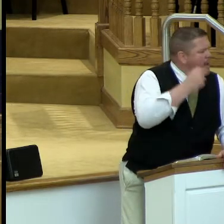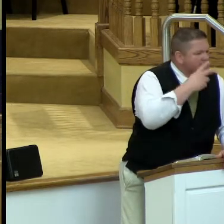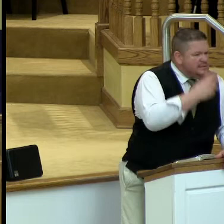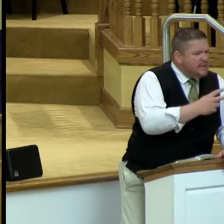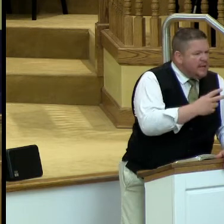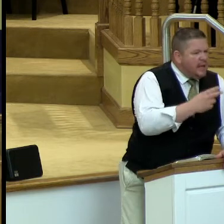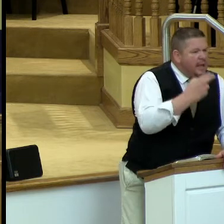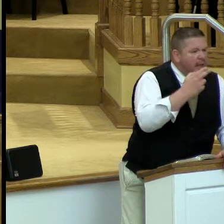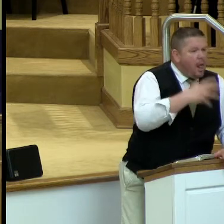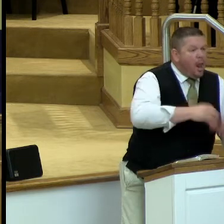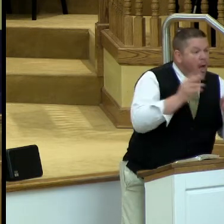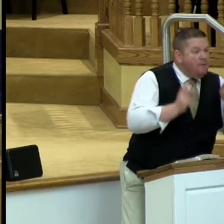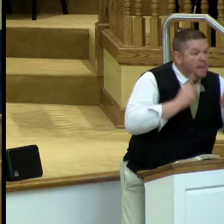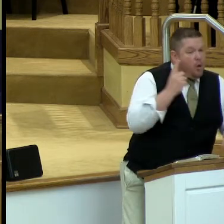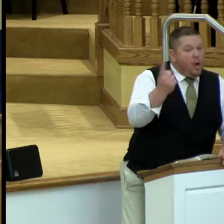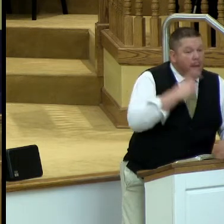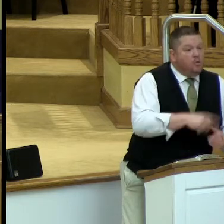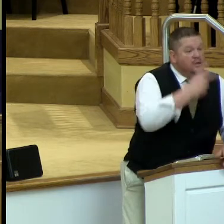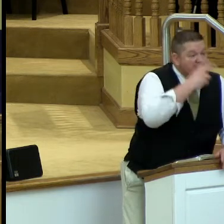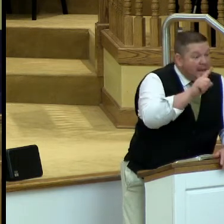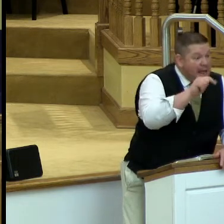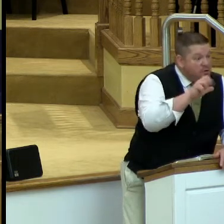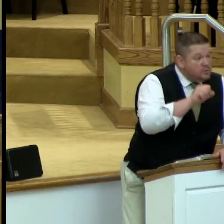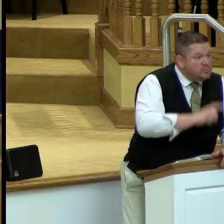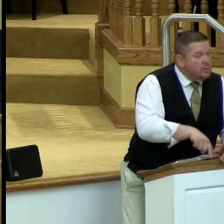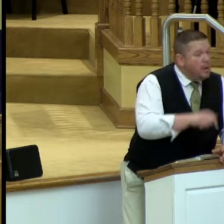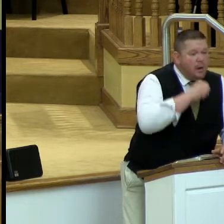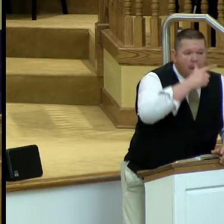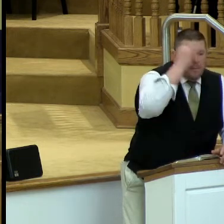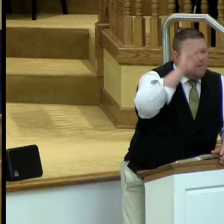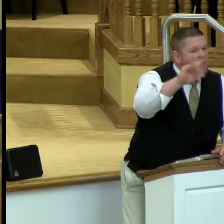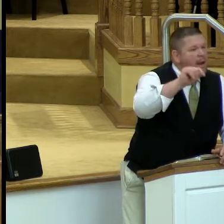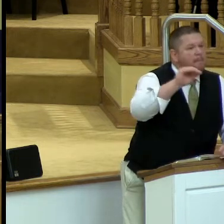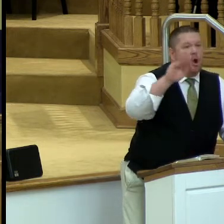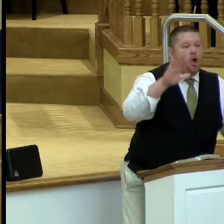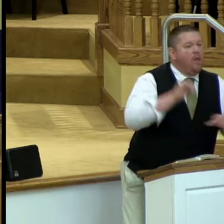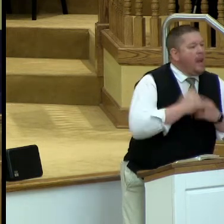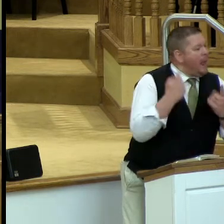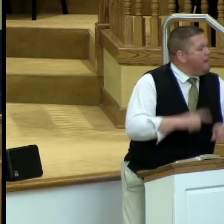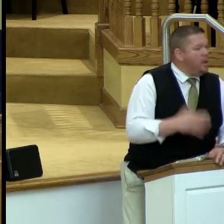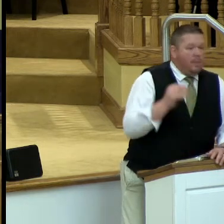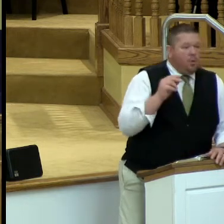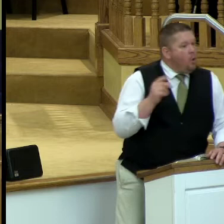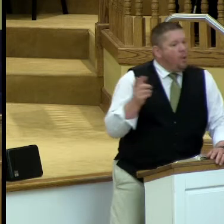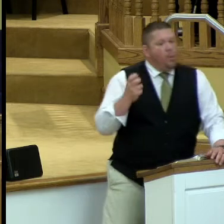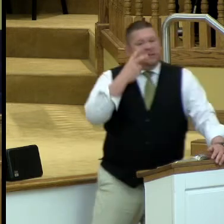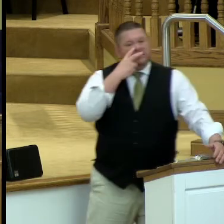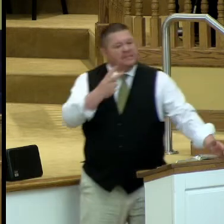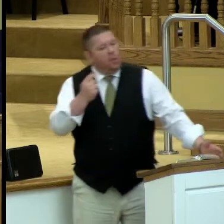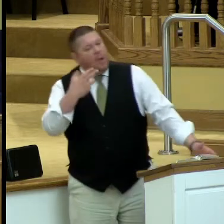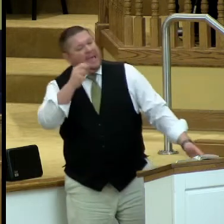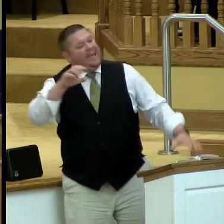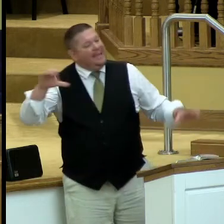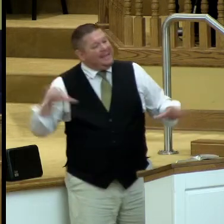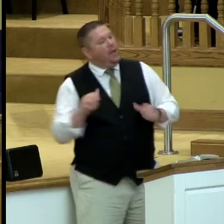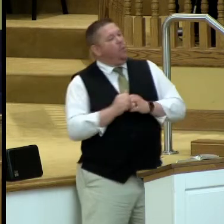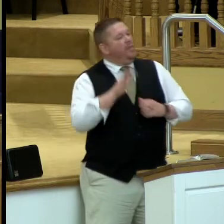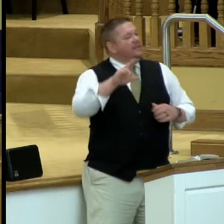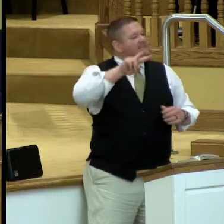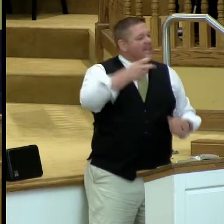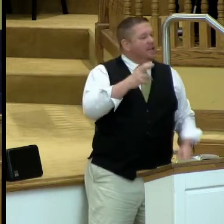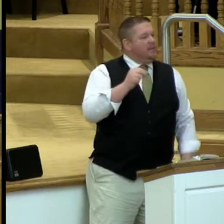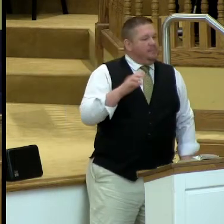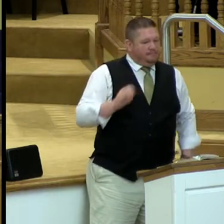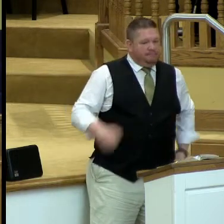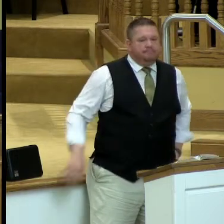and he does. A lot of people came to see Lazarus, but it wasn't because of his miracle that happened to him. It was because of what he did with his